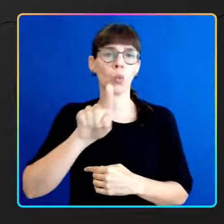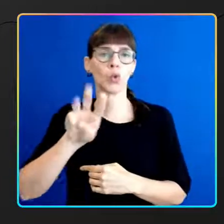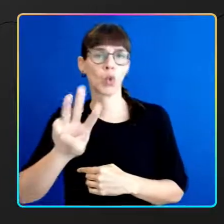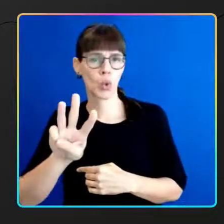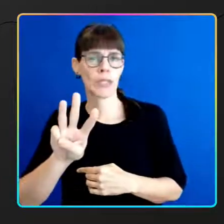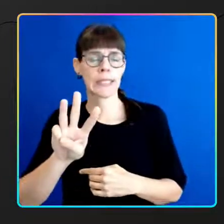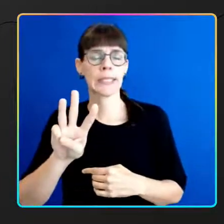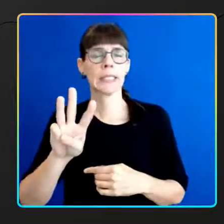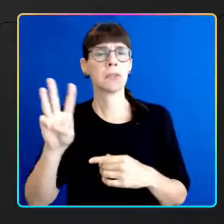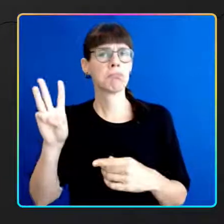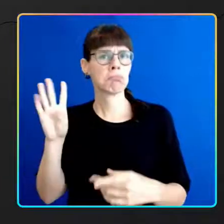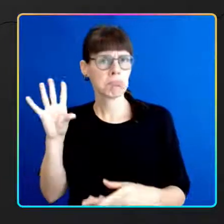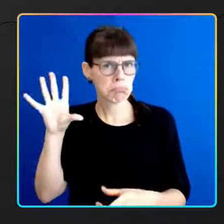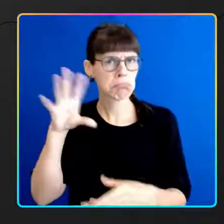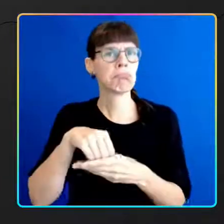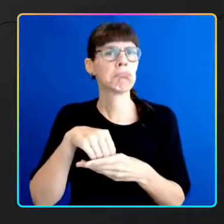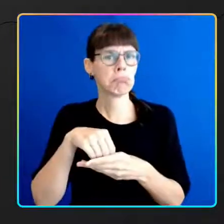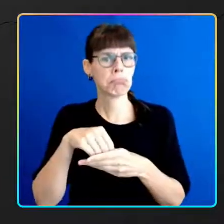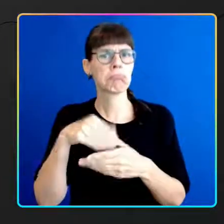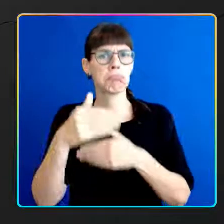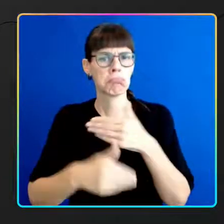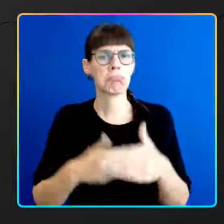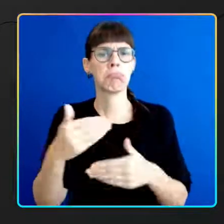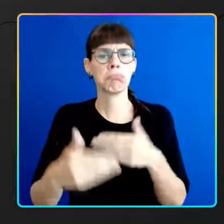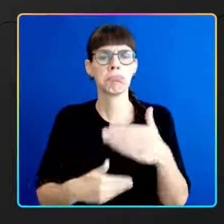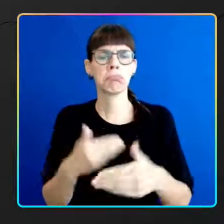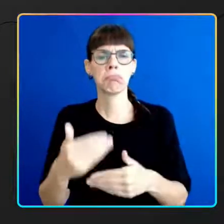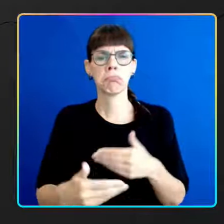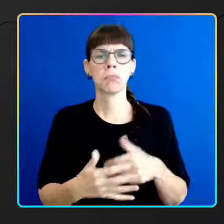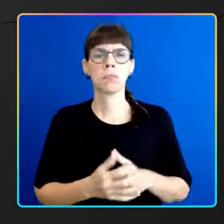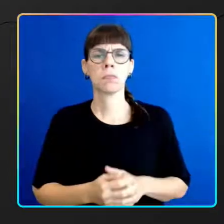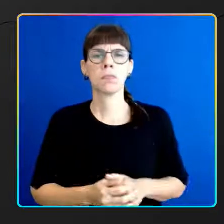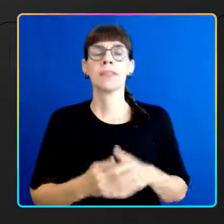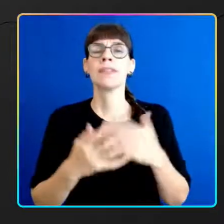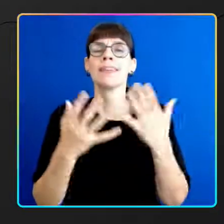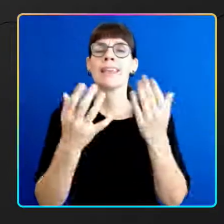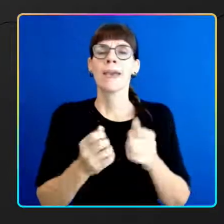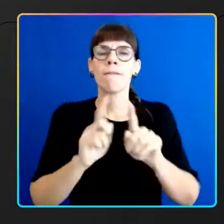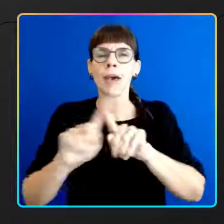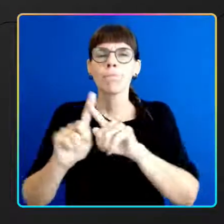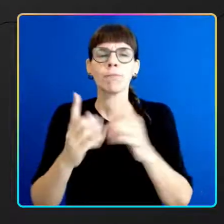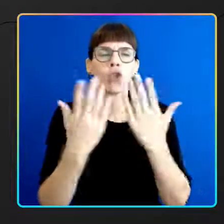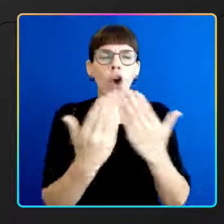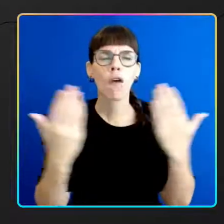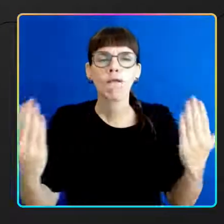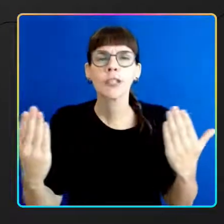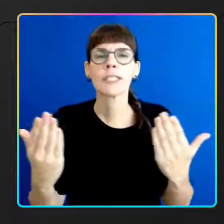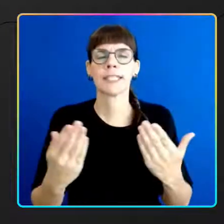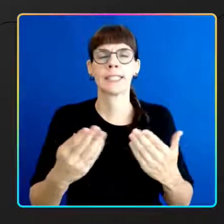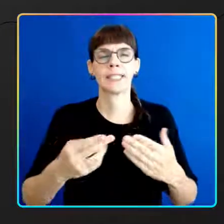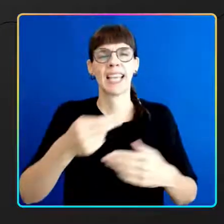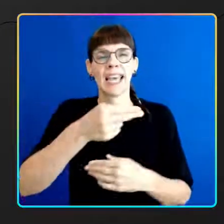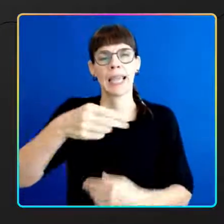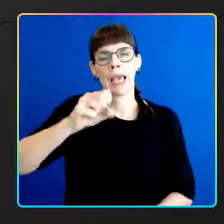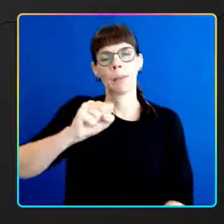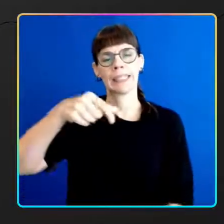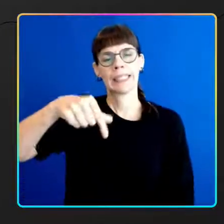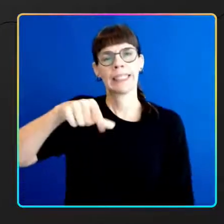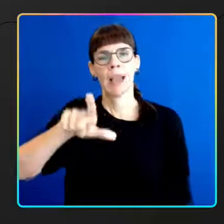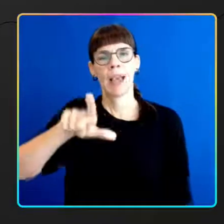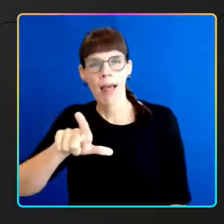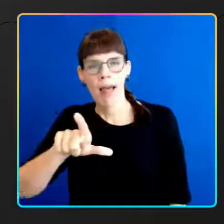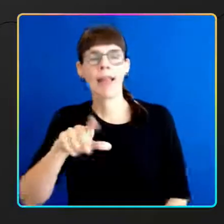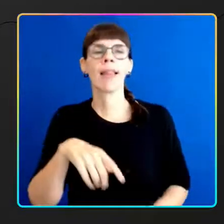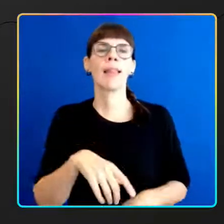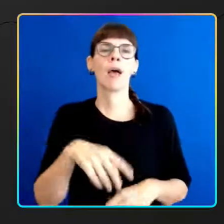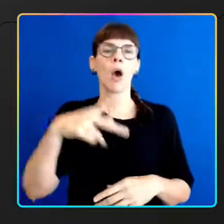involved. Through that time, we have SQL Pass, SQL Saturday. That I coming from data part, and